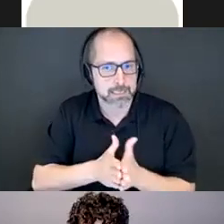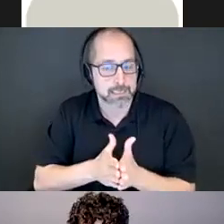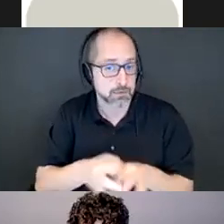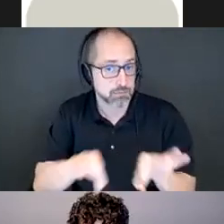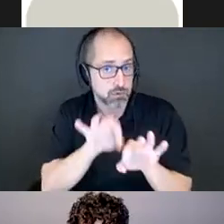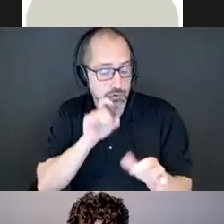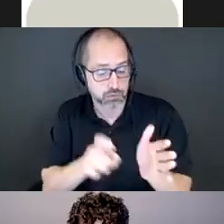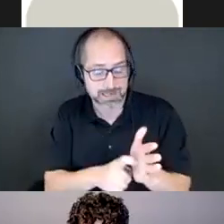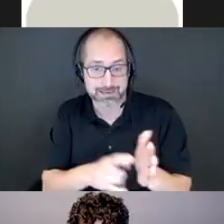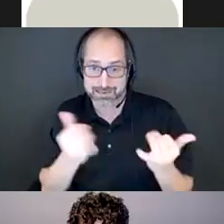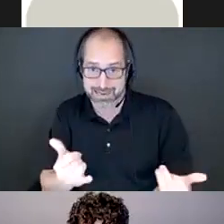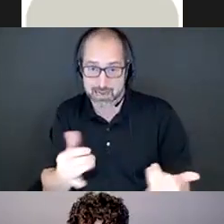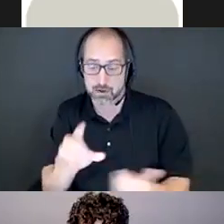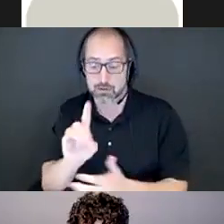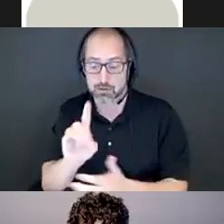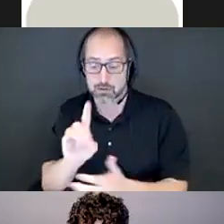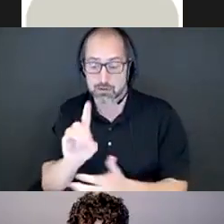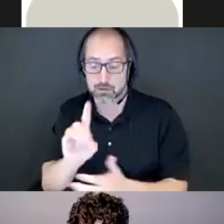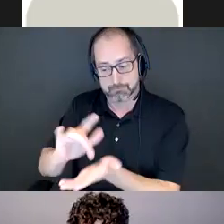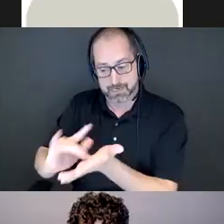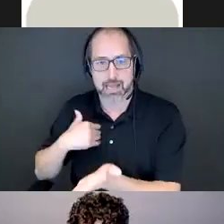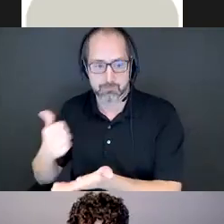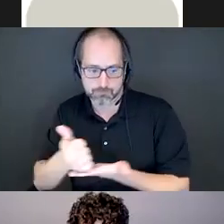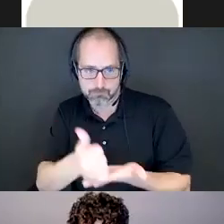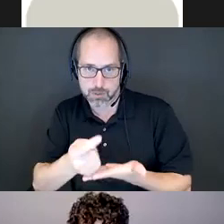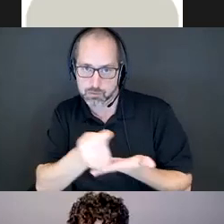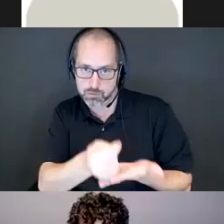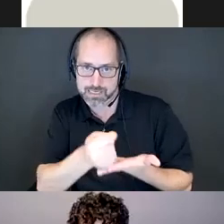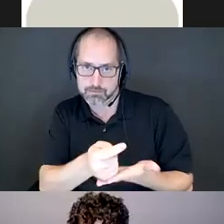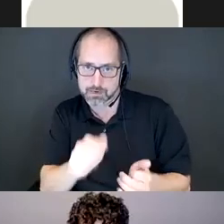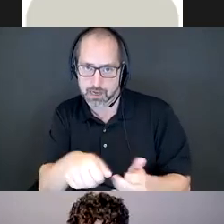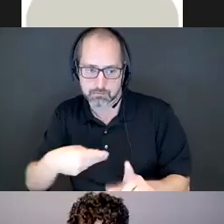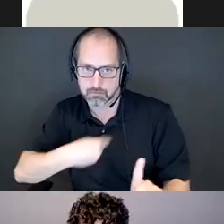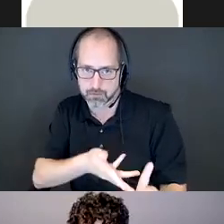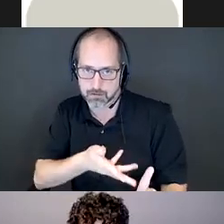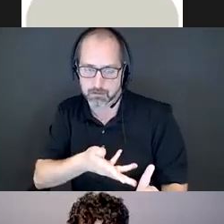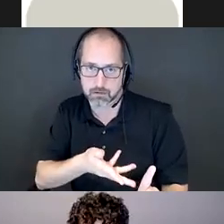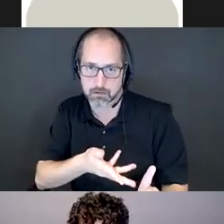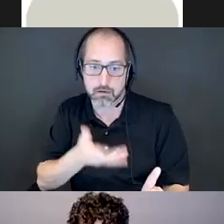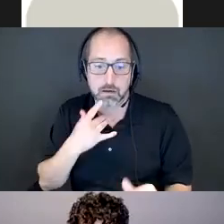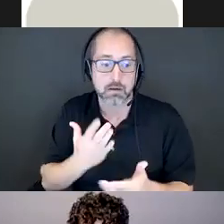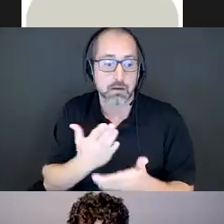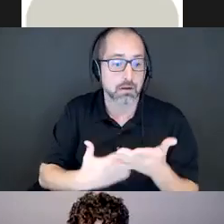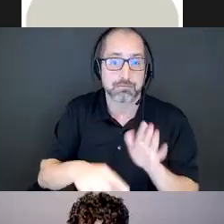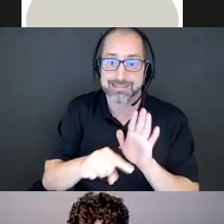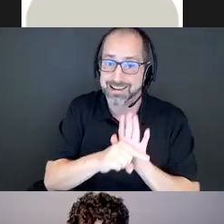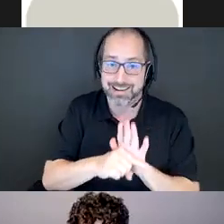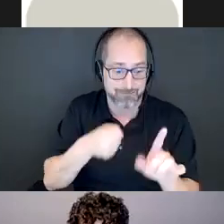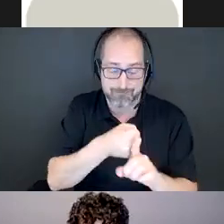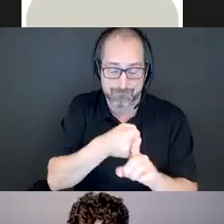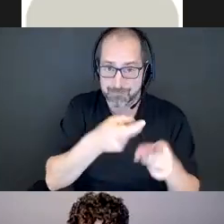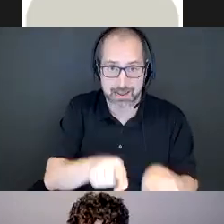treat those cravings and urges. So some of the negative consequences: failure to fulfill major roles